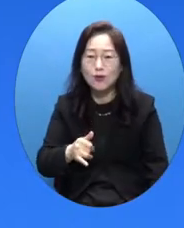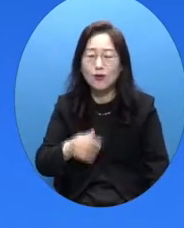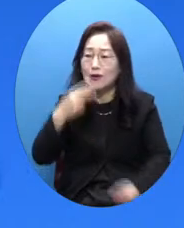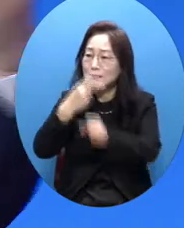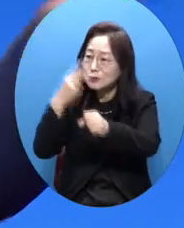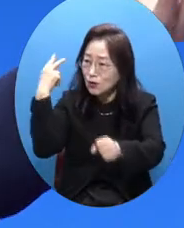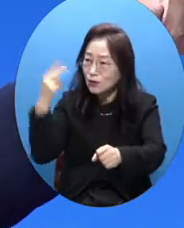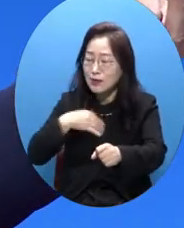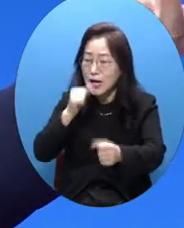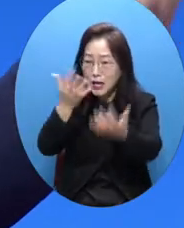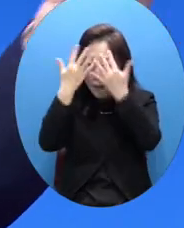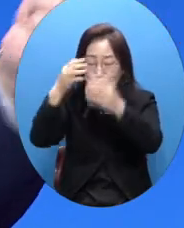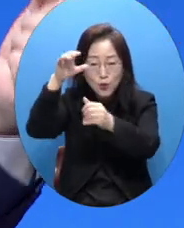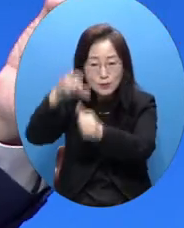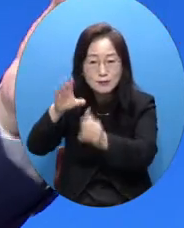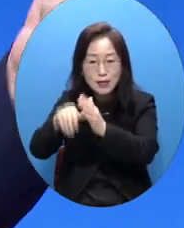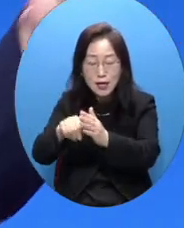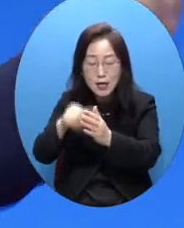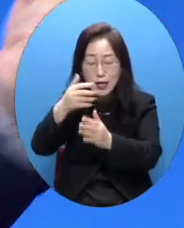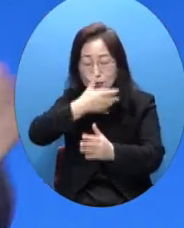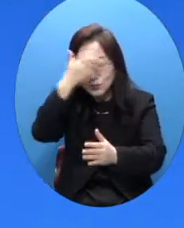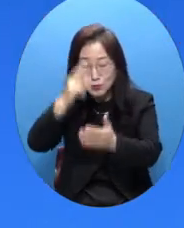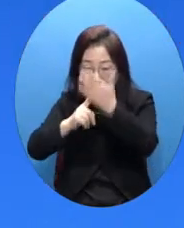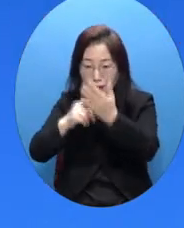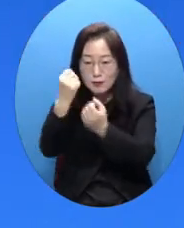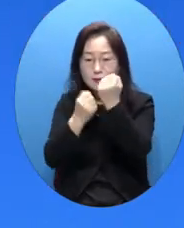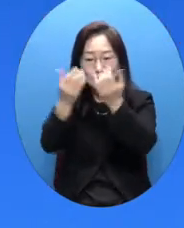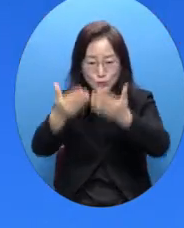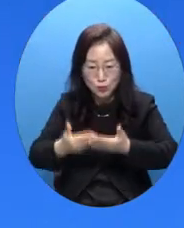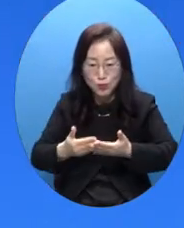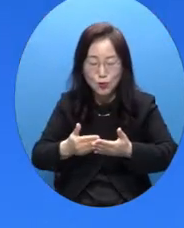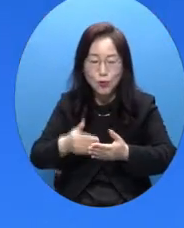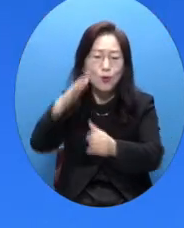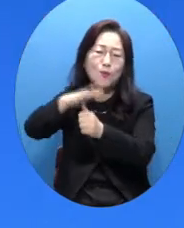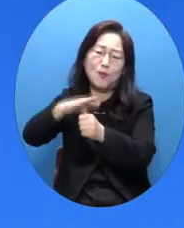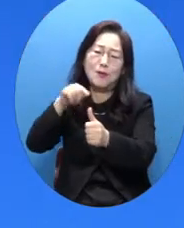time the cup Bearer remembered Joseph finally